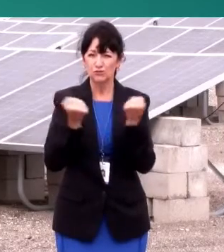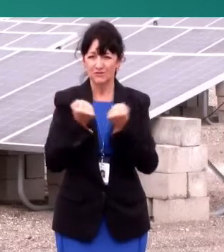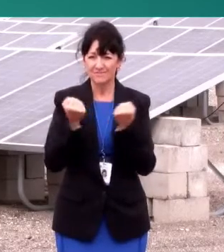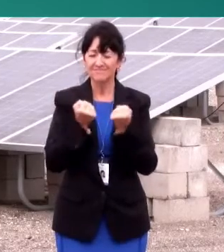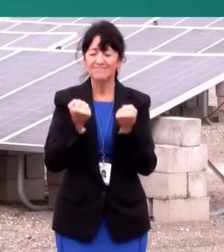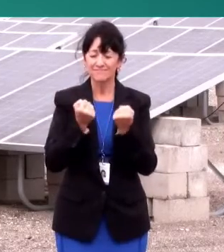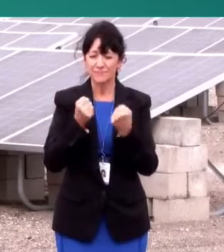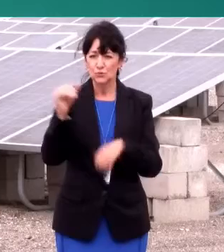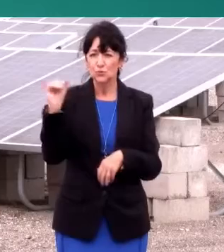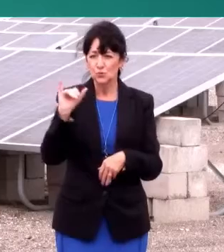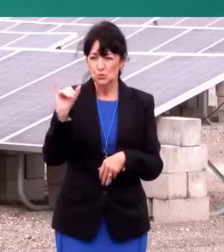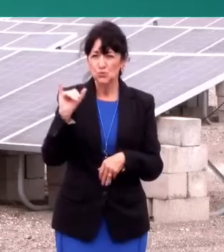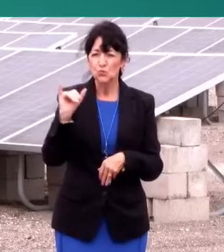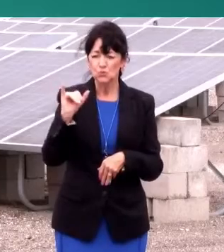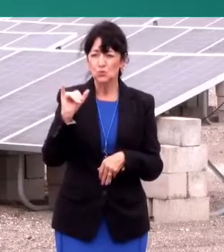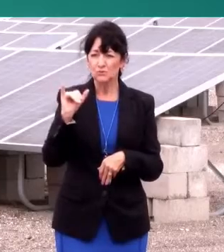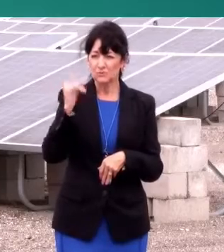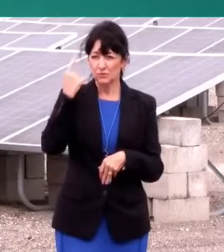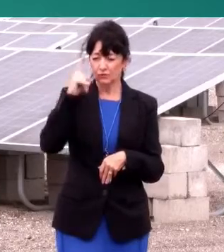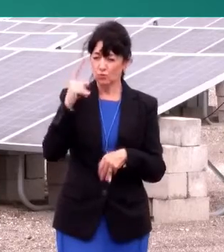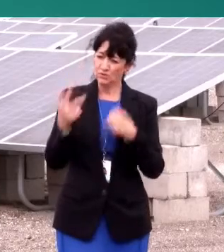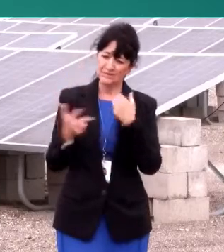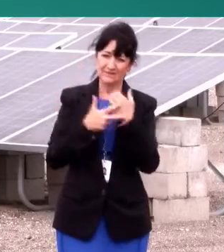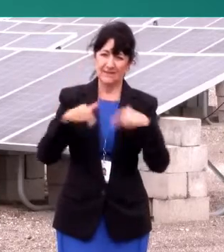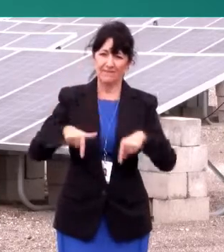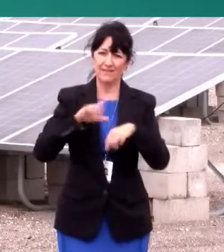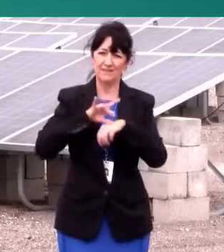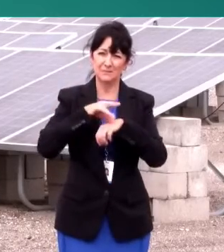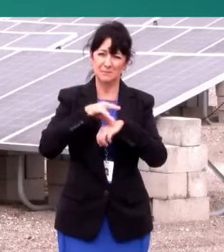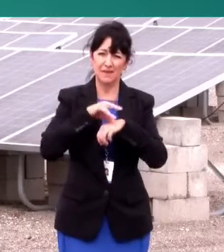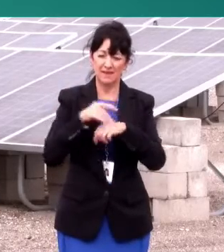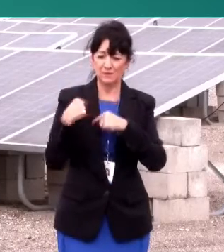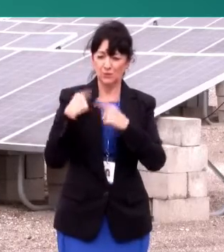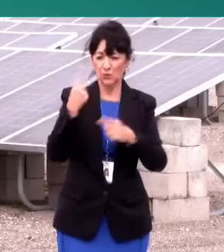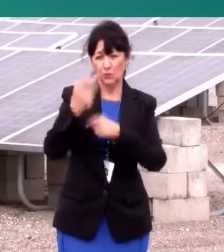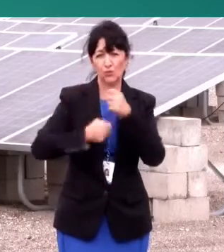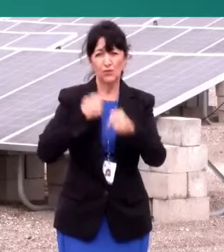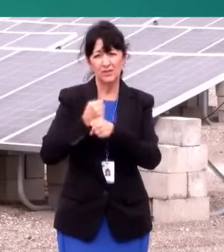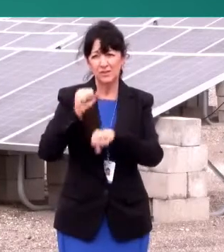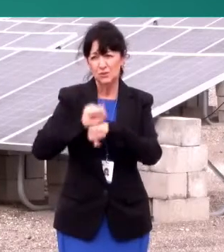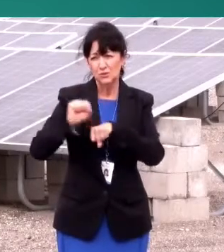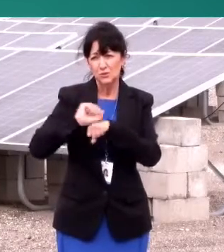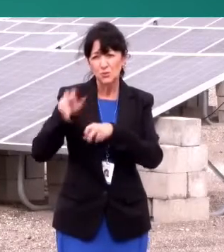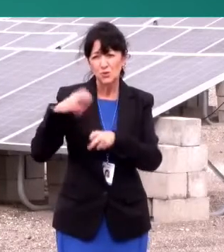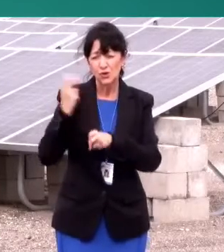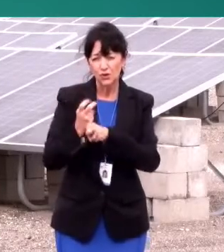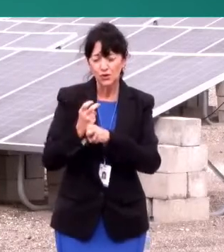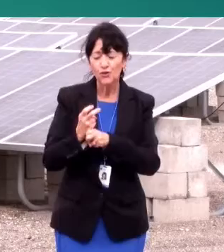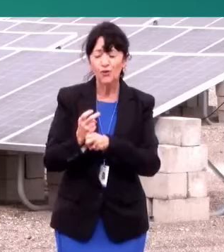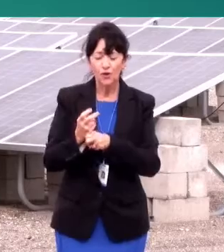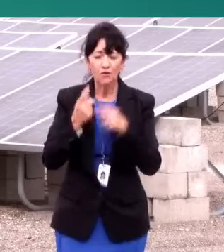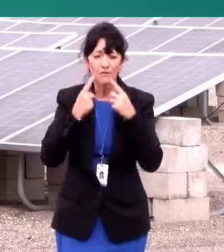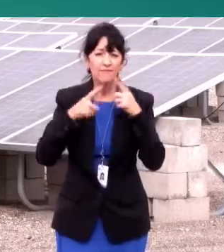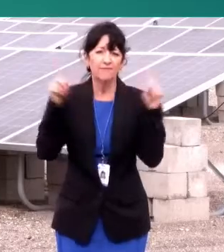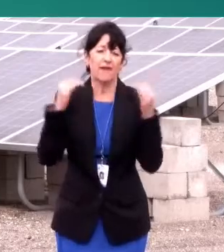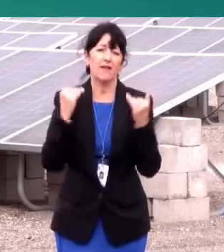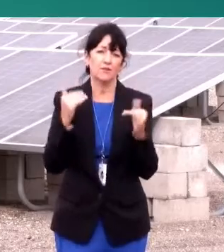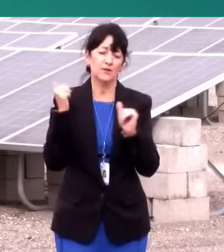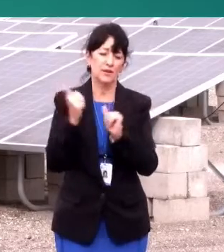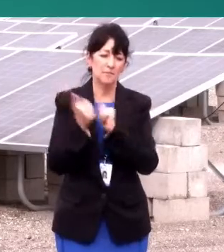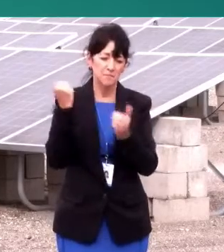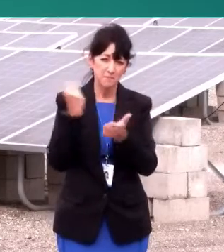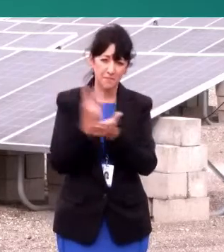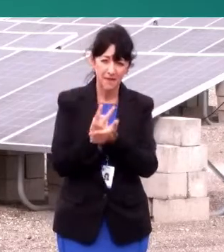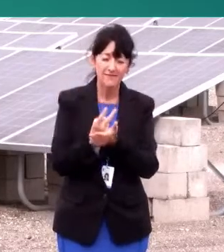planet. And for the last 3 years, we've been working hard to get this bill passed and have it signed by you today, Governor Carney. Thank you to my colleagues,